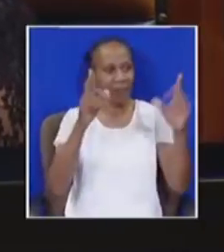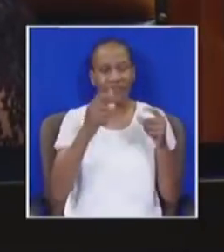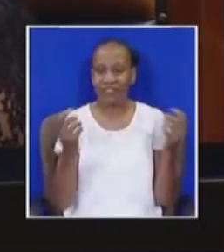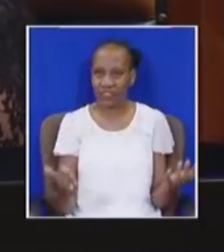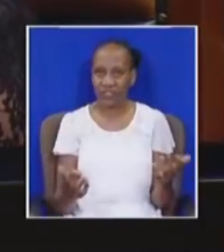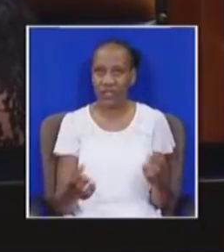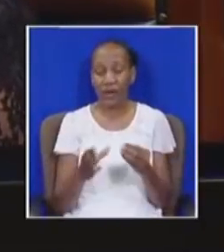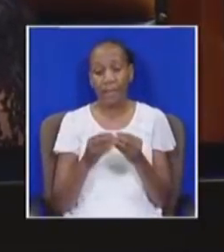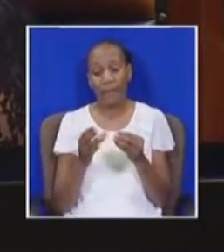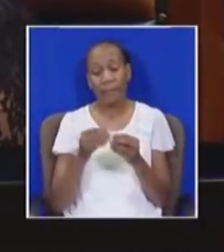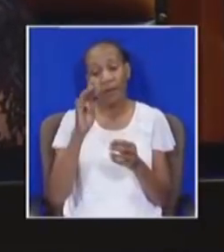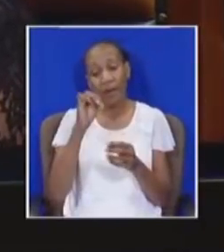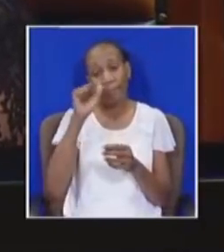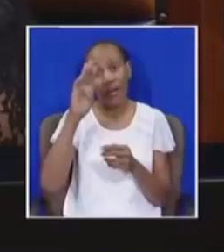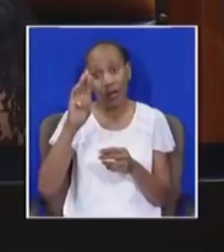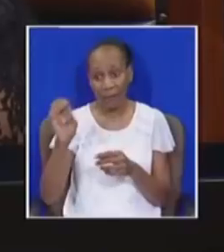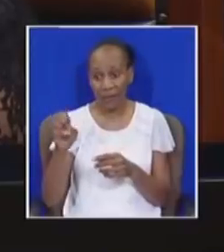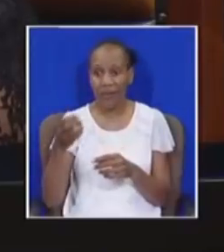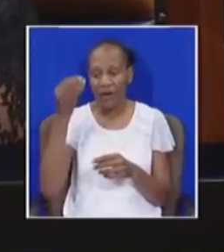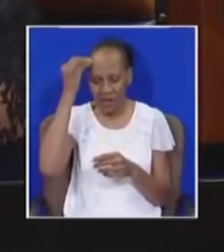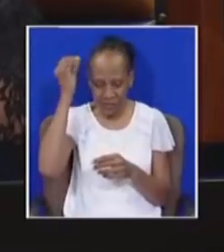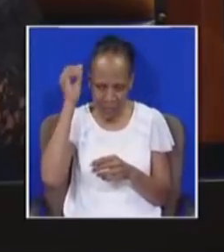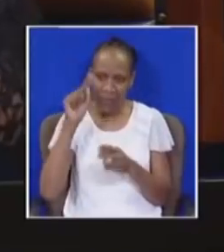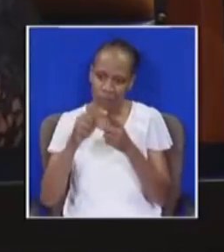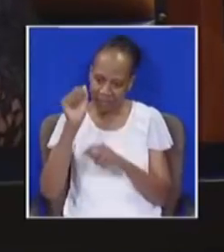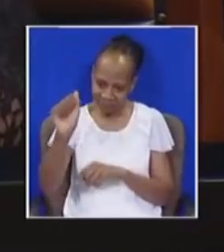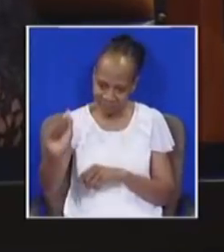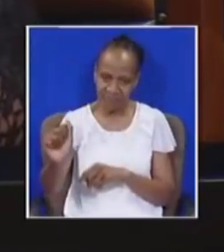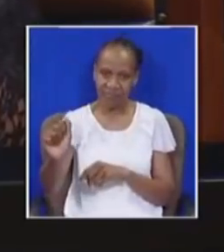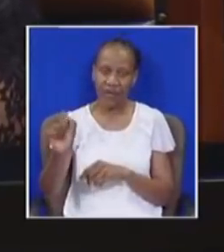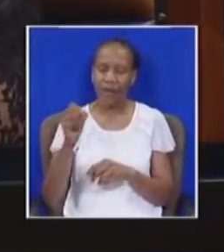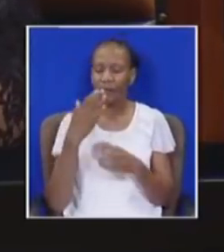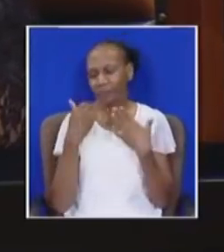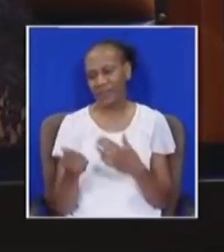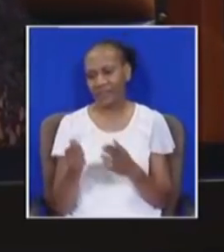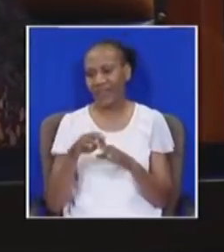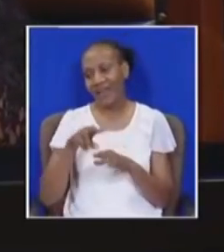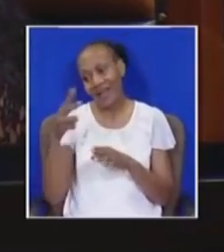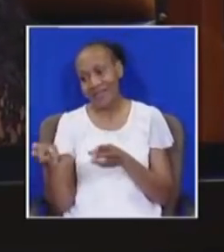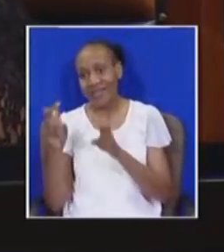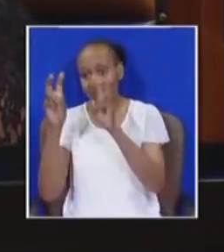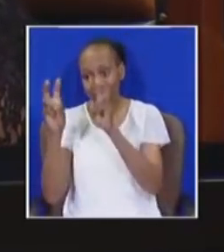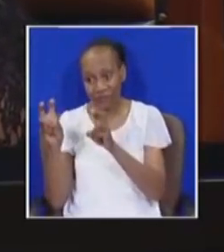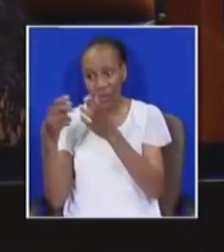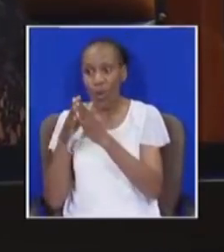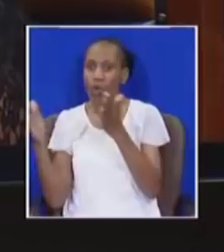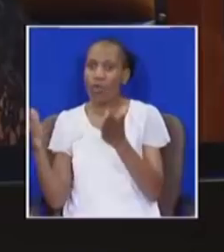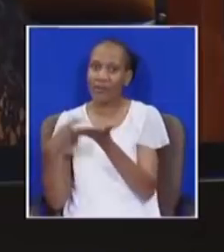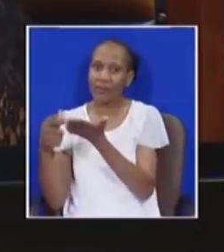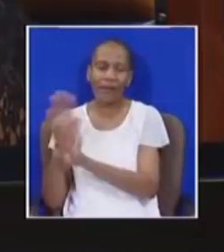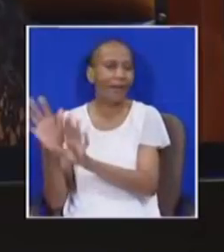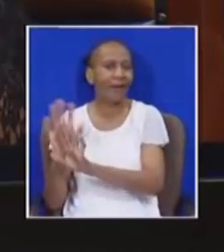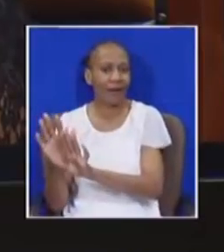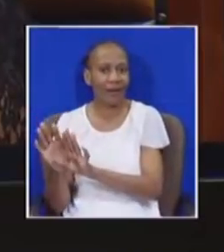I've noted your earlier point, but can I ask all members, let's not engage with the debate until you allow the chair to respond.